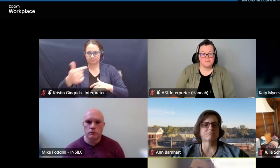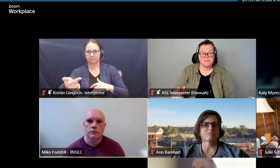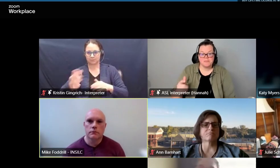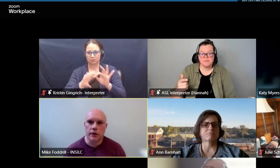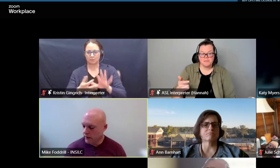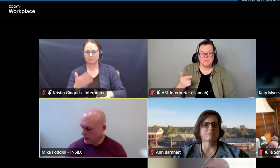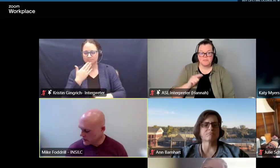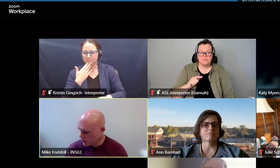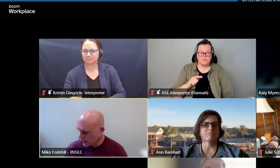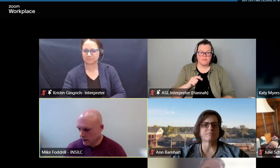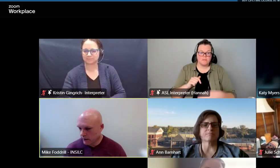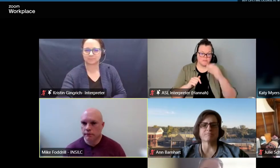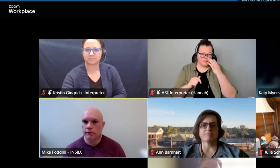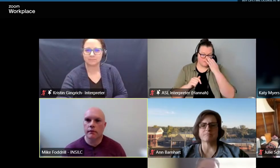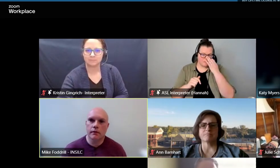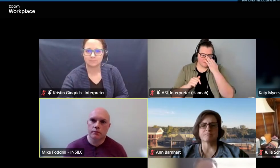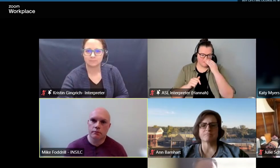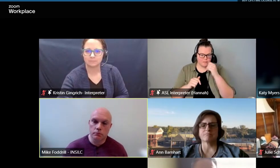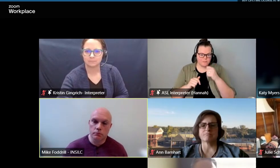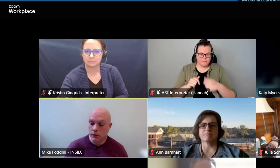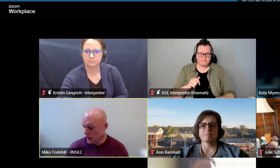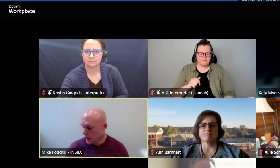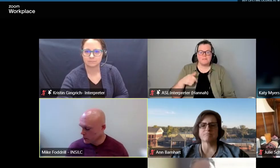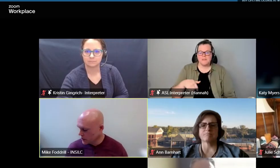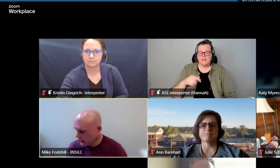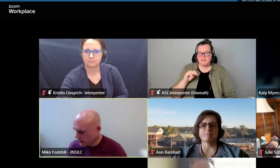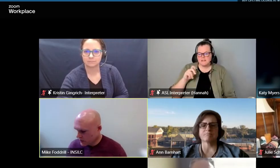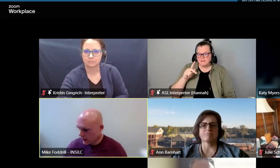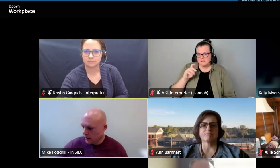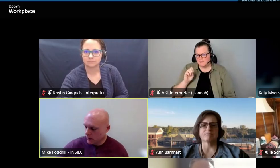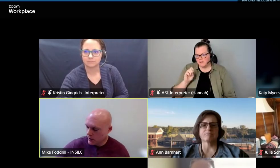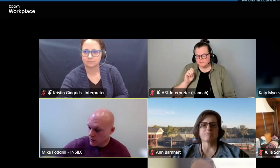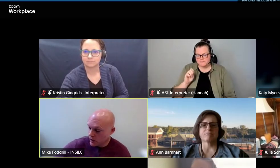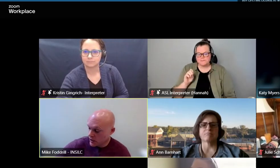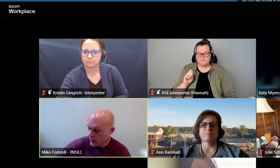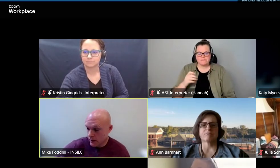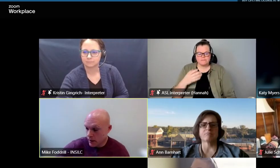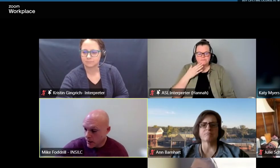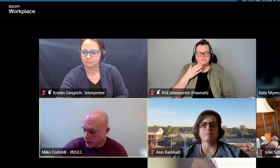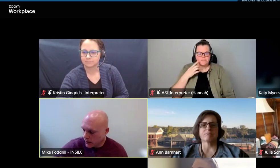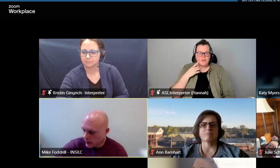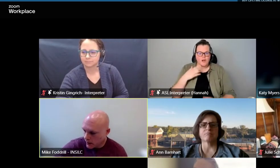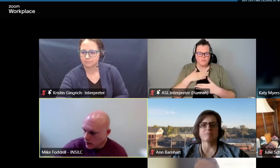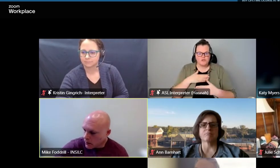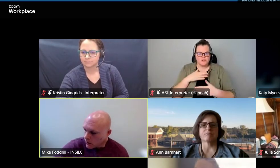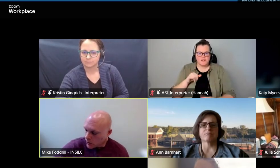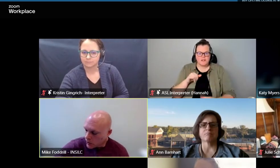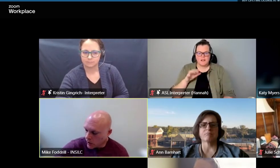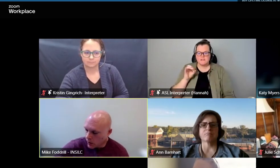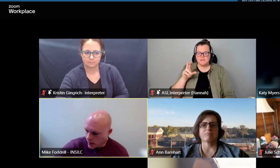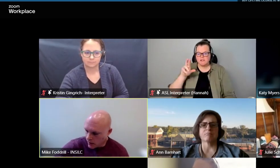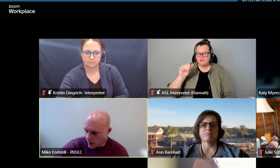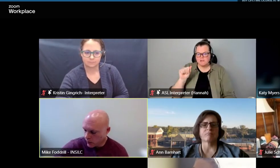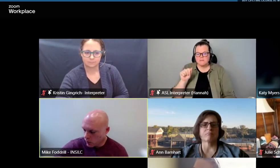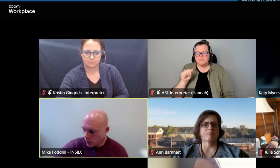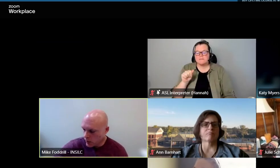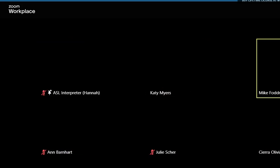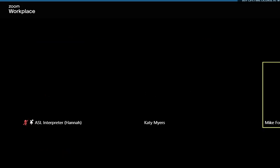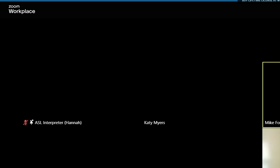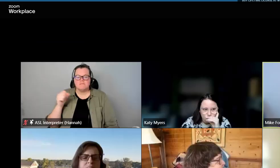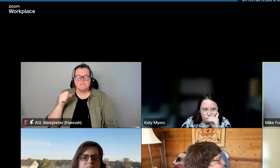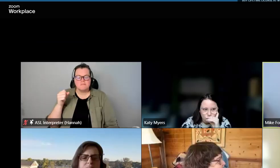Sure, and this is Mike. That was my comment. No, I appreciate that, Sierra, and I would just say, yeah. I mean, I think I think we're